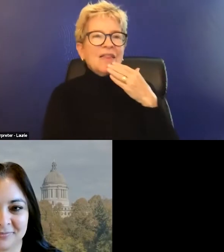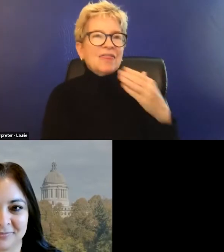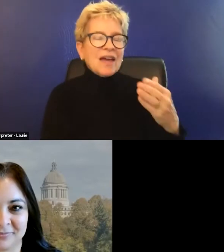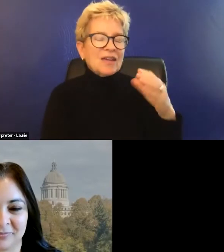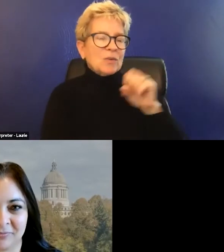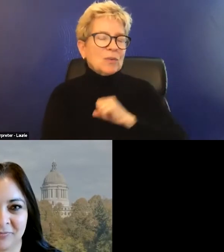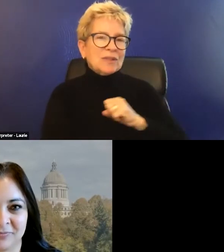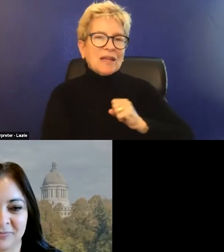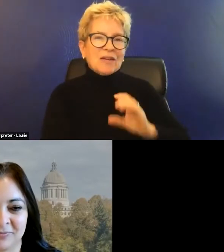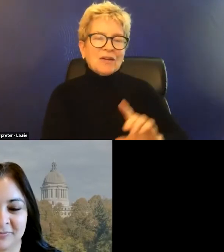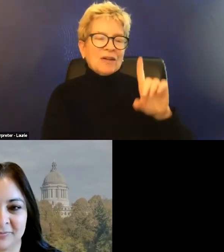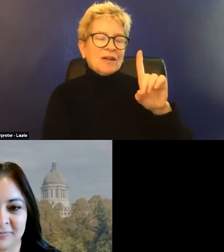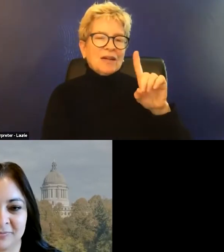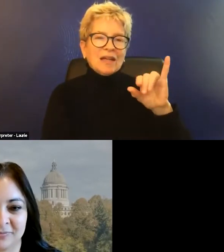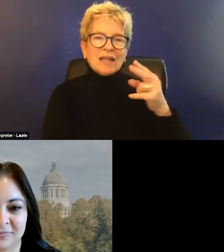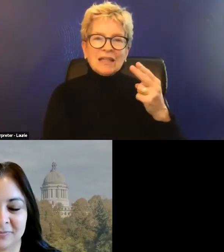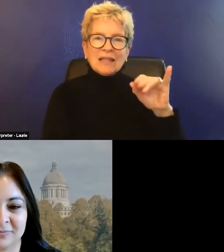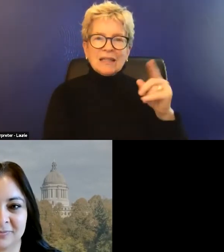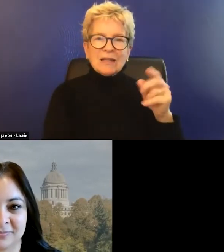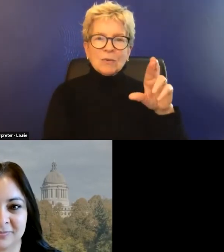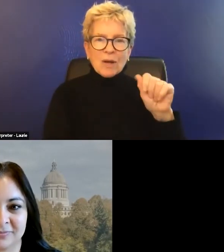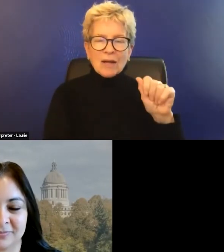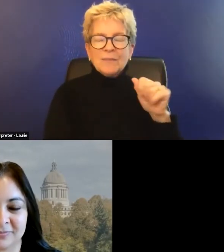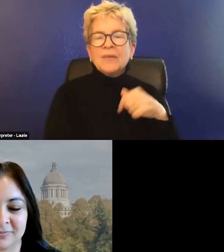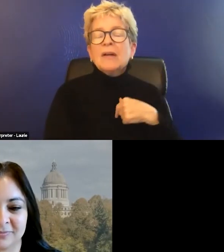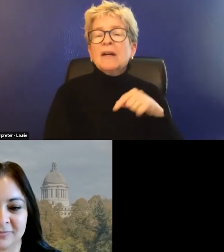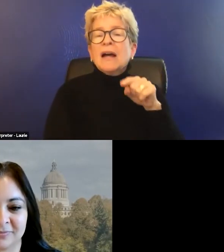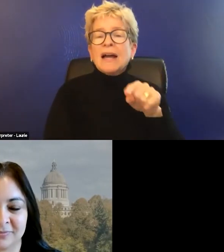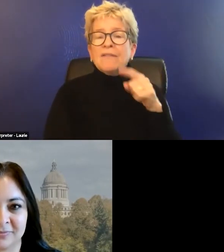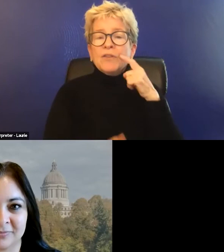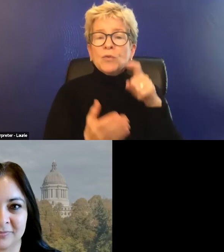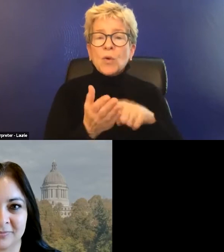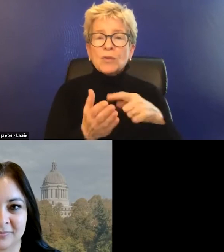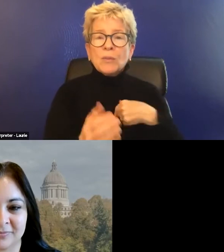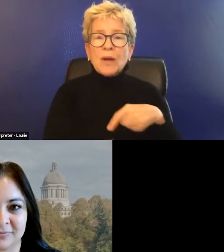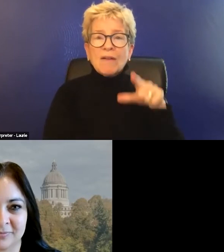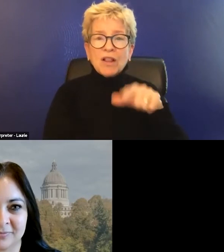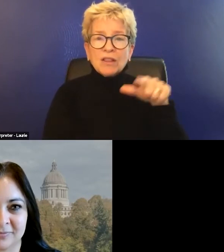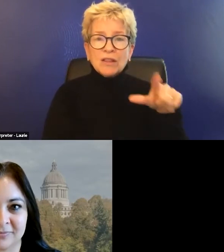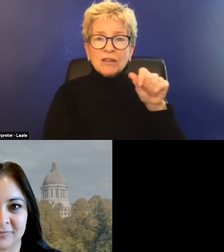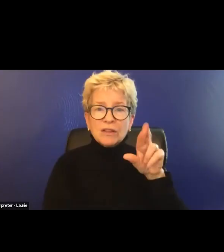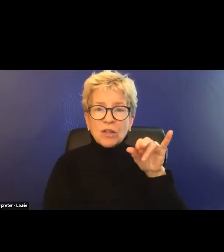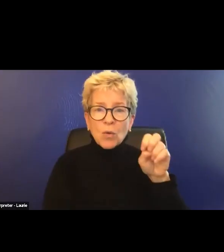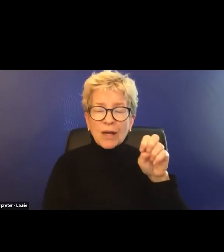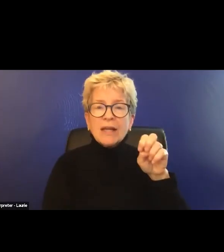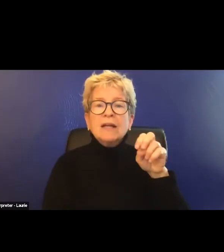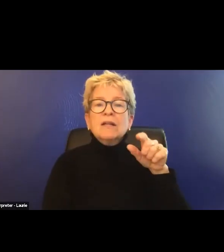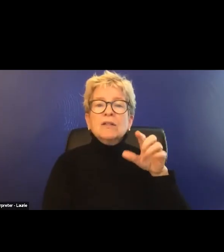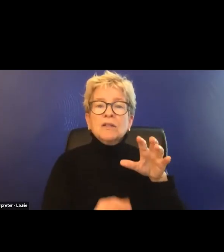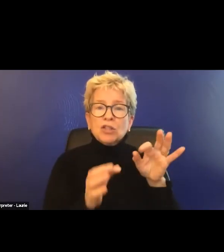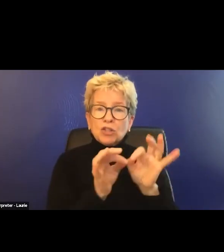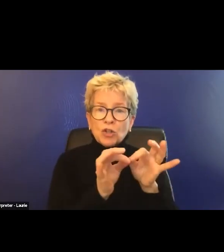more housekeeping items I should mention. As you may have noticed, we have Lori Reinhardt here today doing